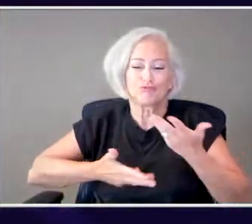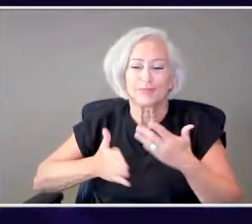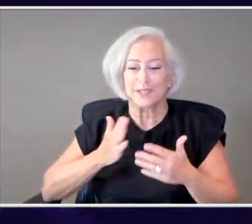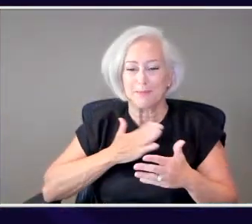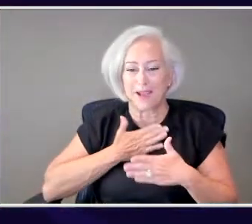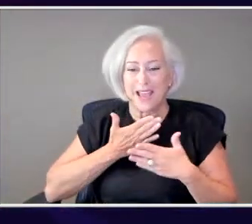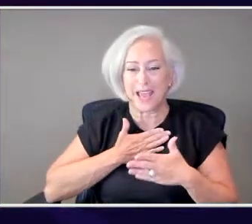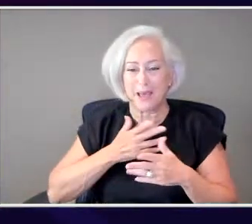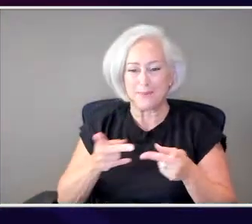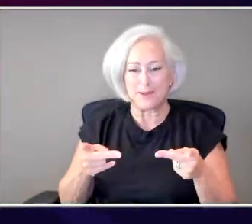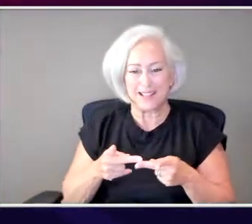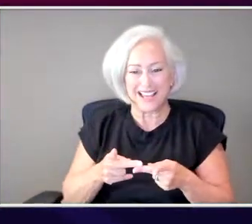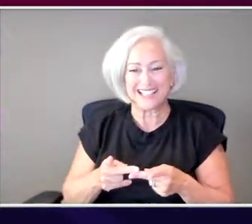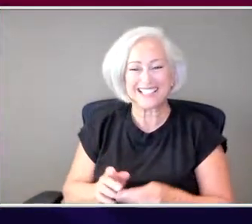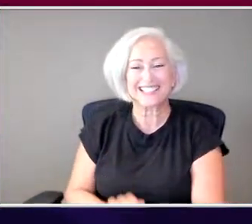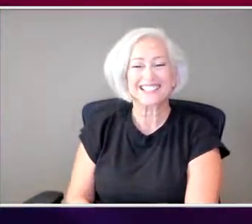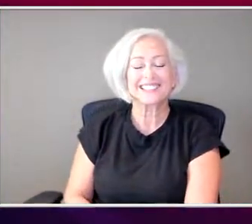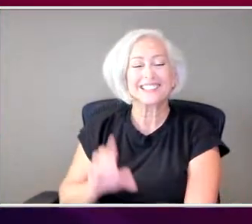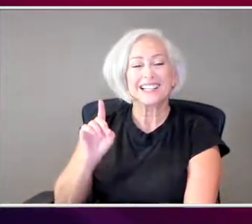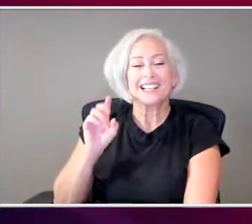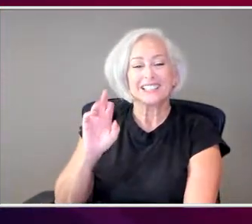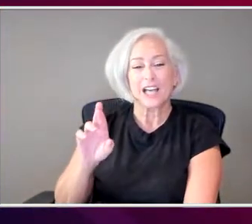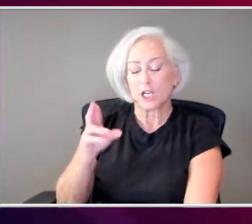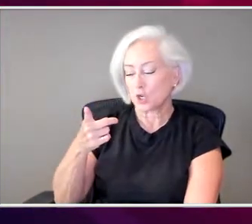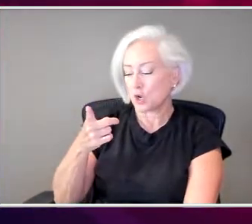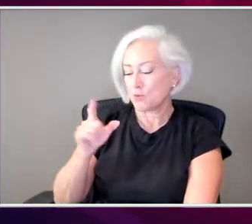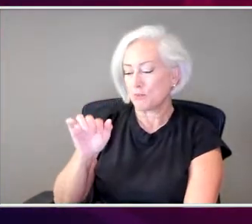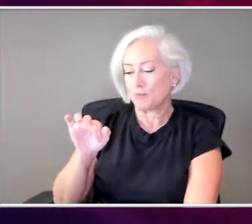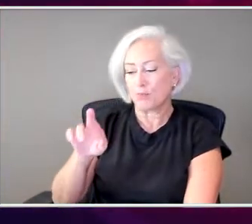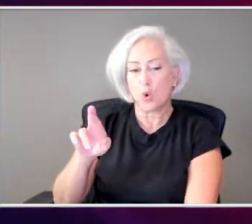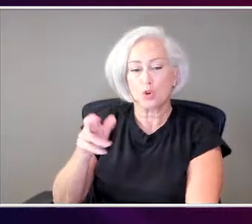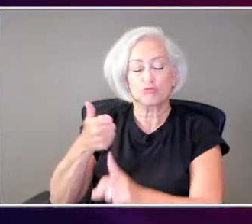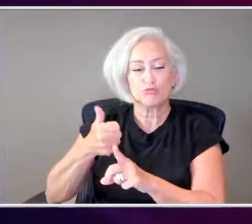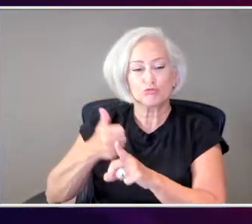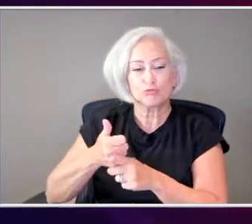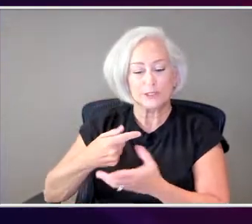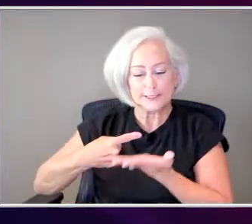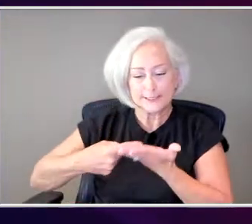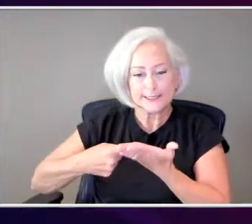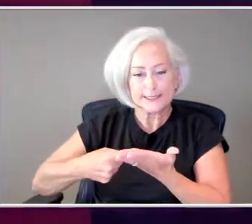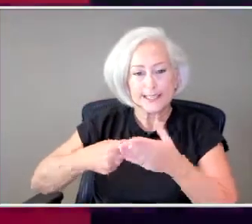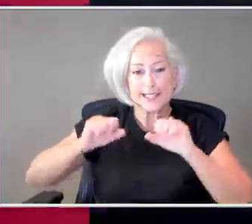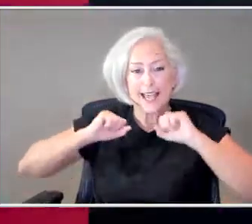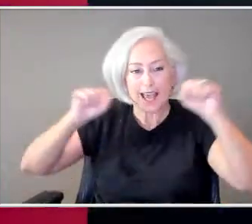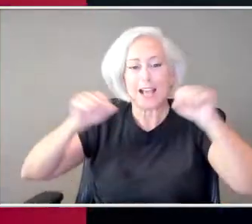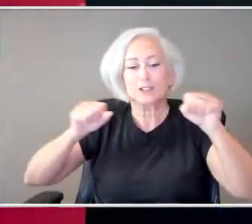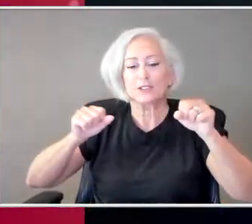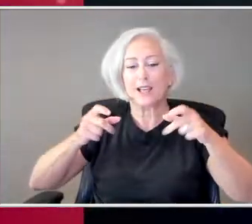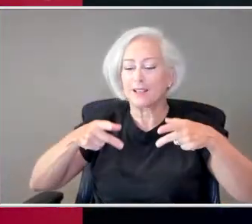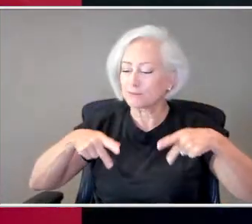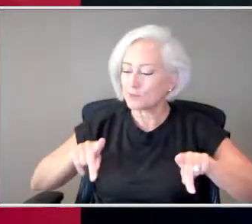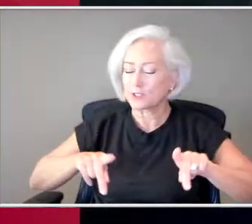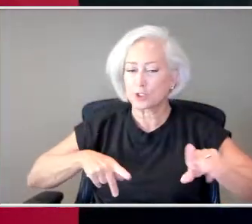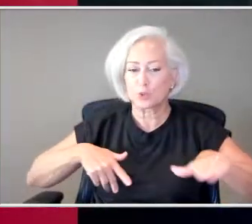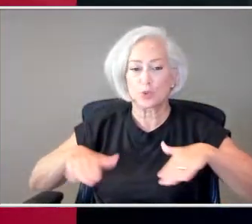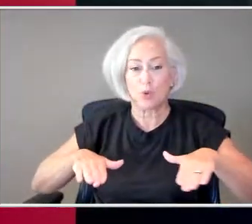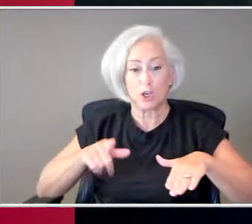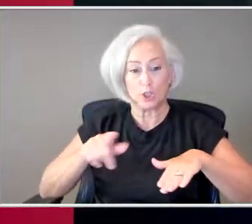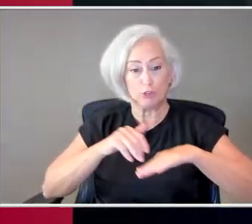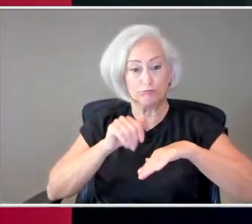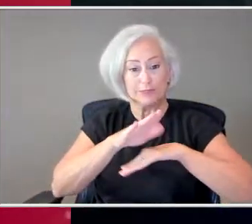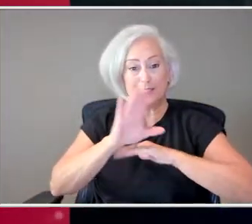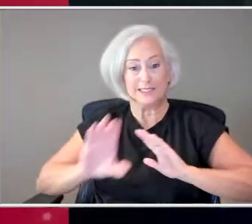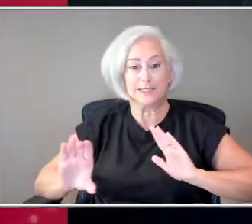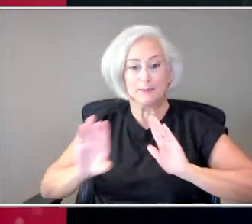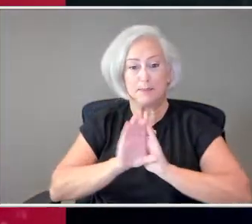Dr. Porter, you've been talking a lot about exercise and how it lets you walk to the ends of the earth, and you've actually sent some recent pictures from the ends of the